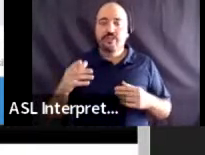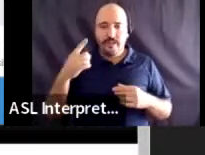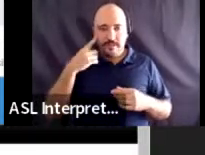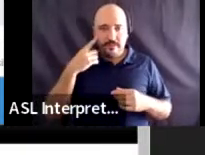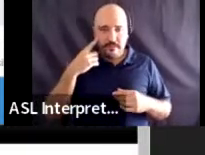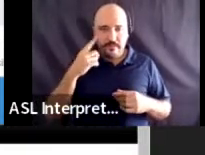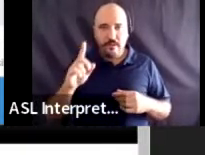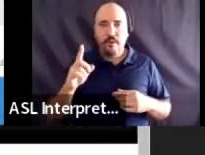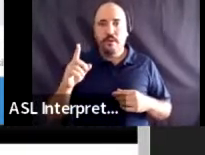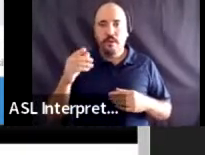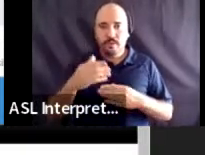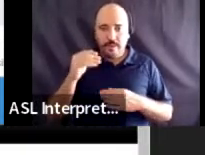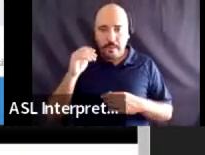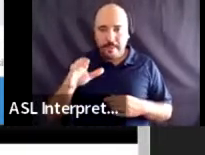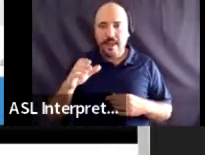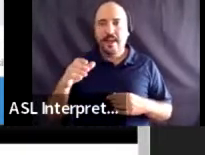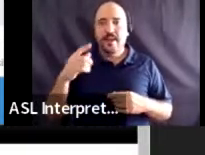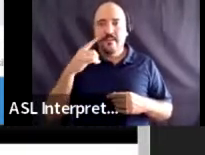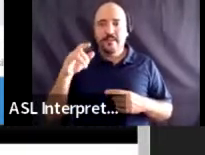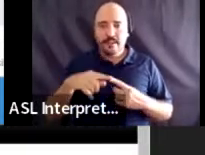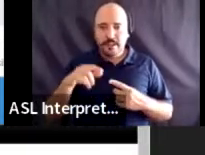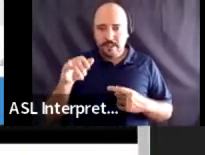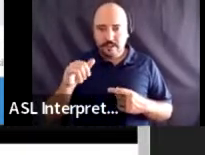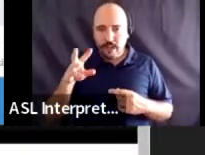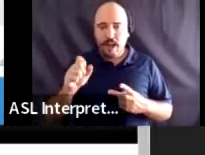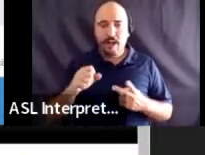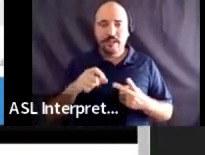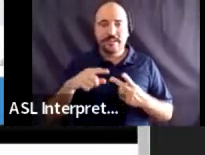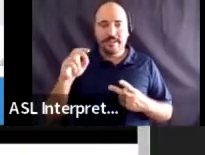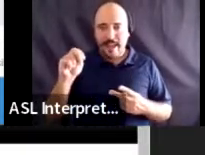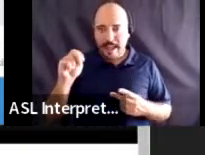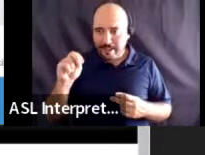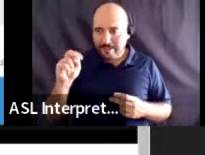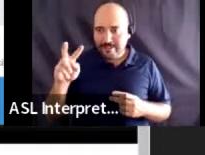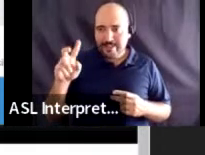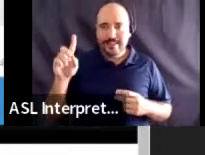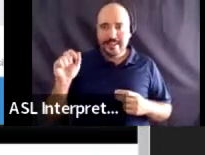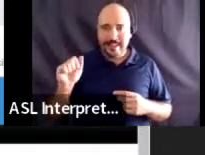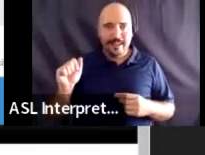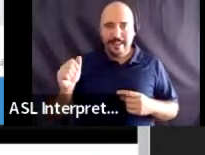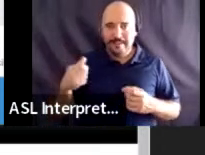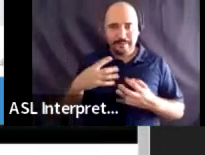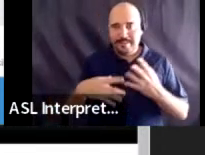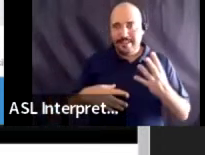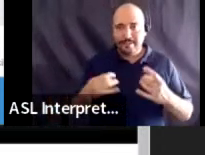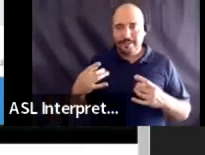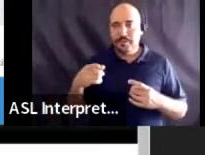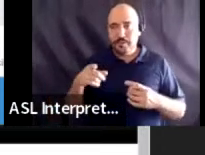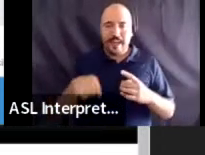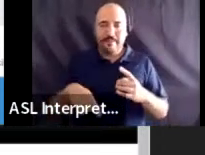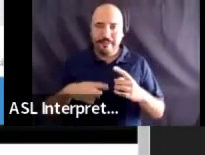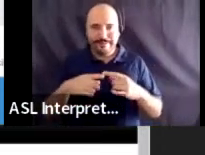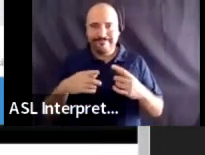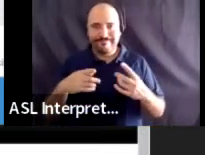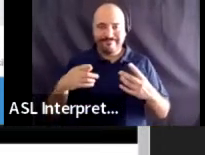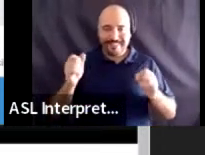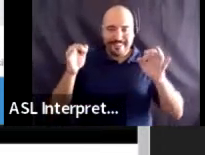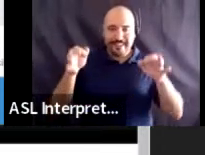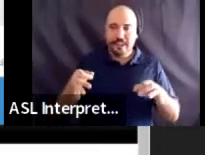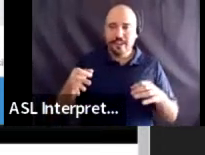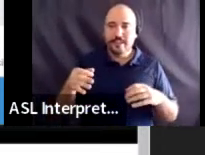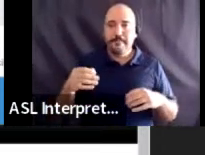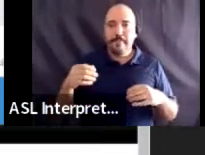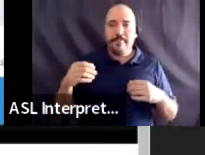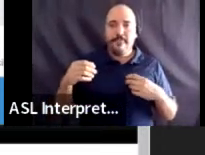Mac, JAWS, NVDA. You've got a lot of different. You have to draw a line options. somewhere. Absolutely. There's a lot of different options out there,